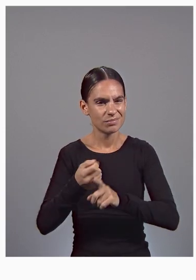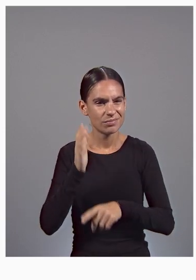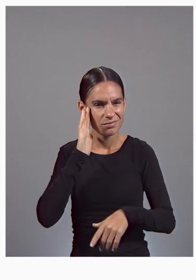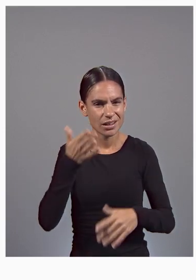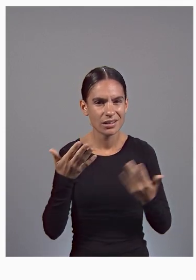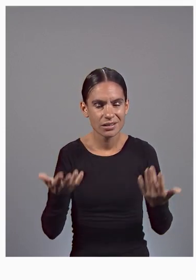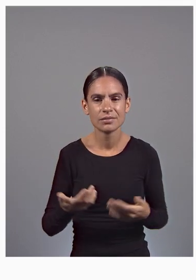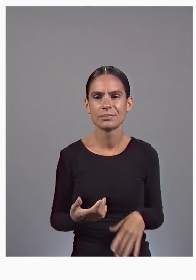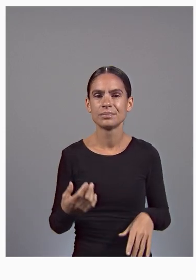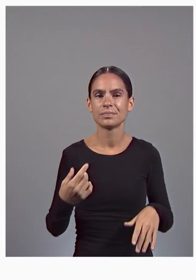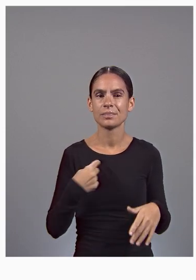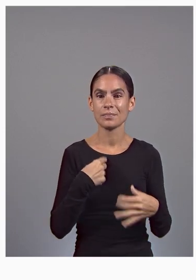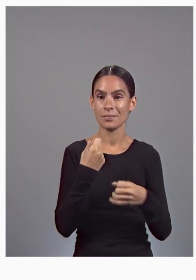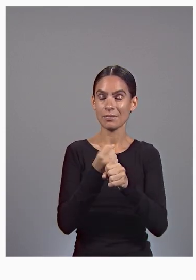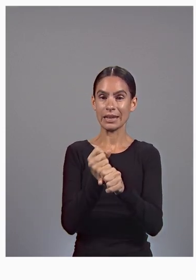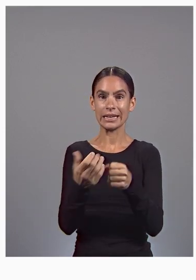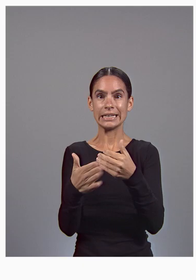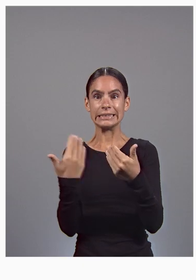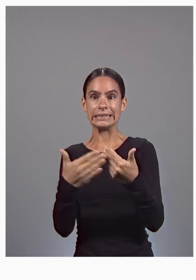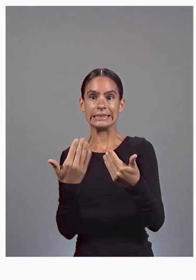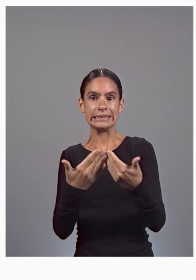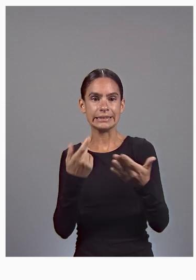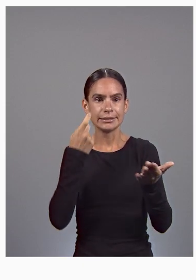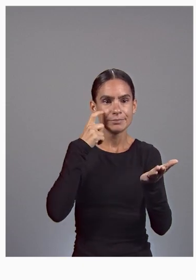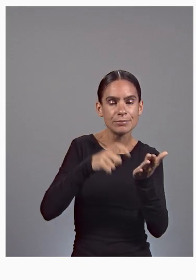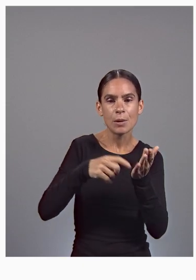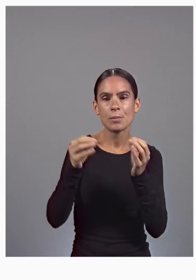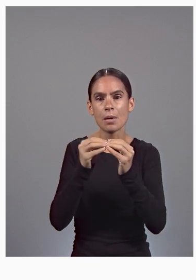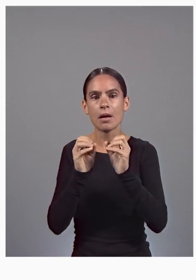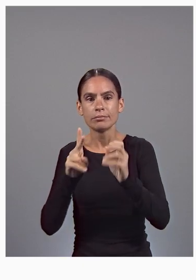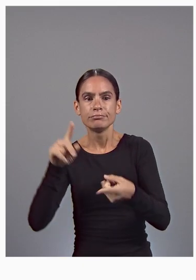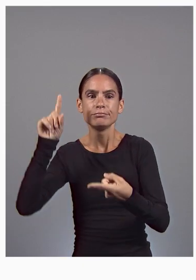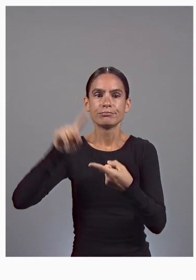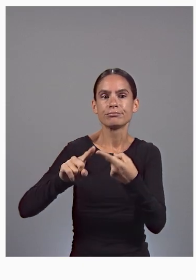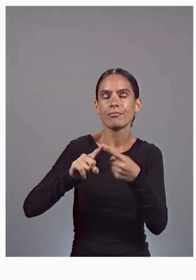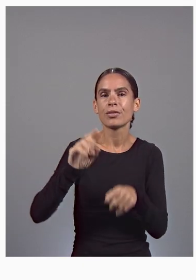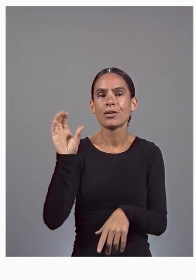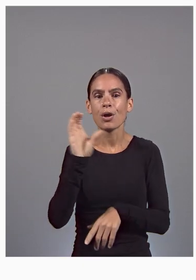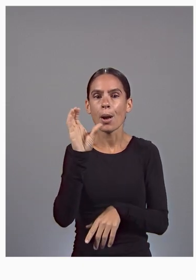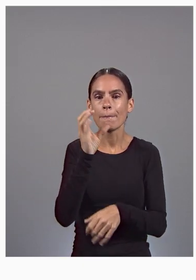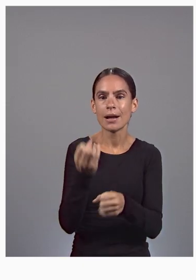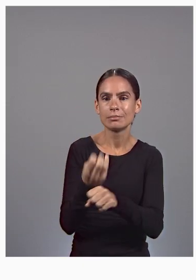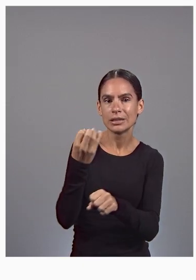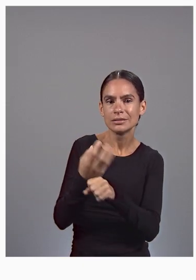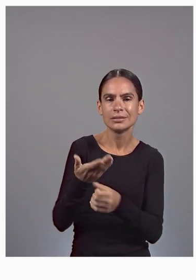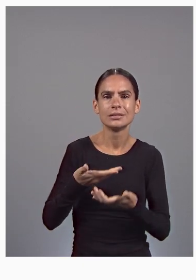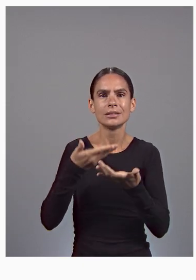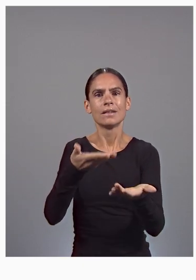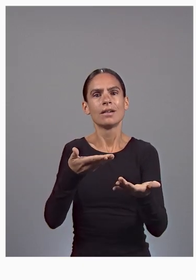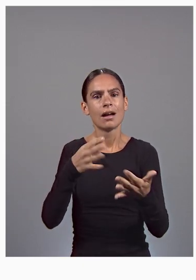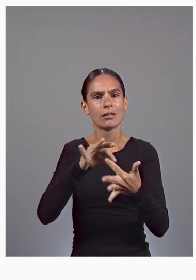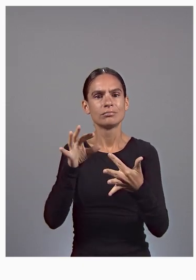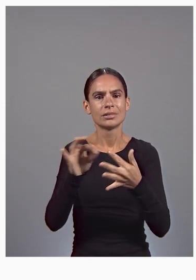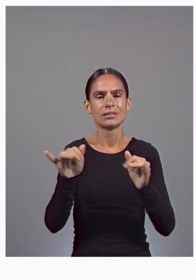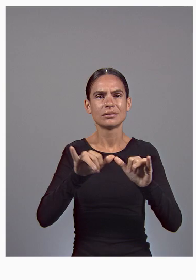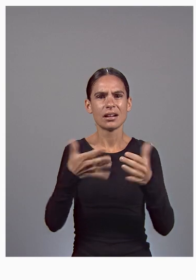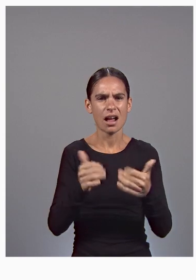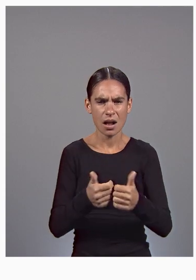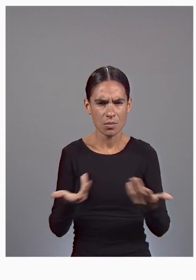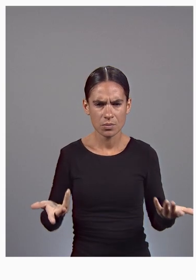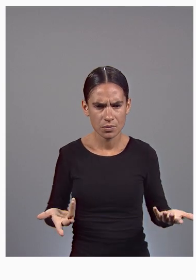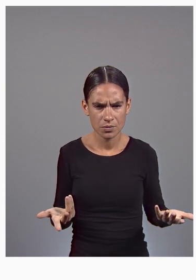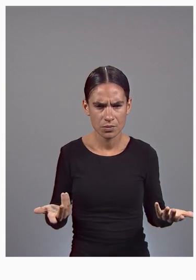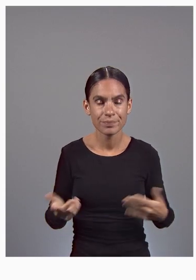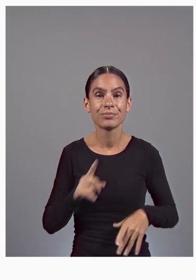So, how do we make it easy to identify more opportunities to lower your carbon emissions and deliver those options at